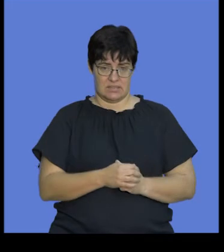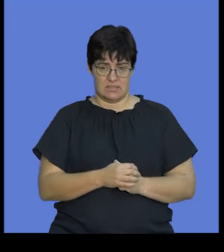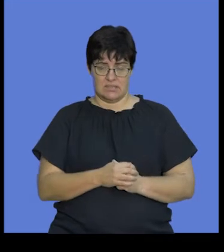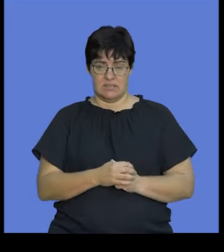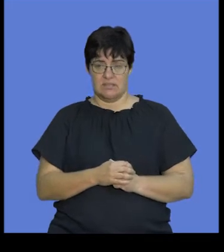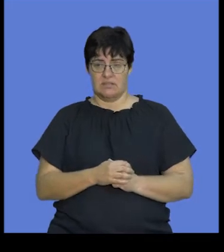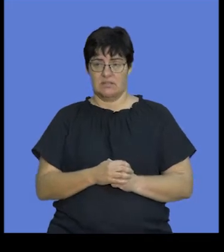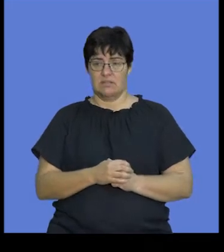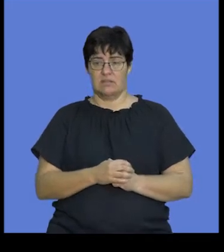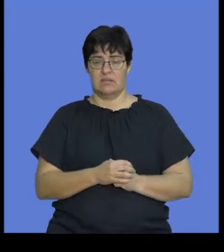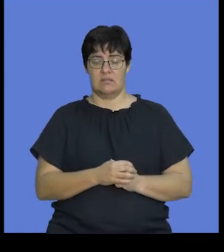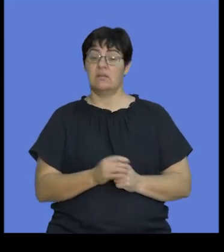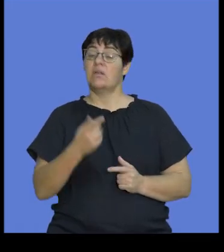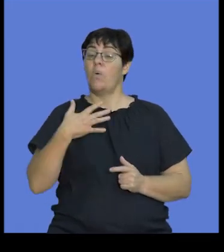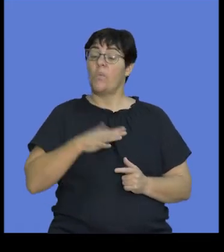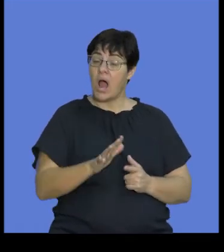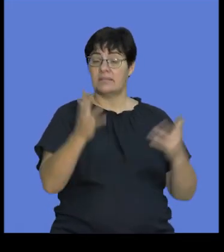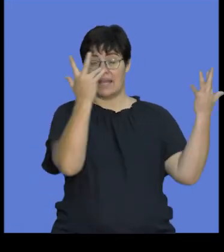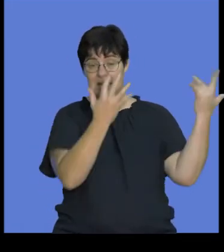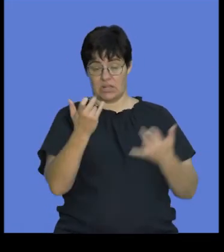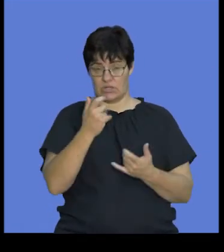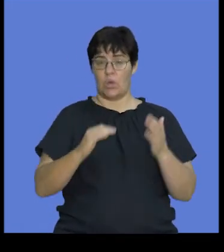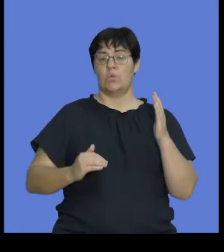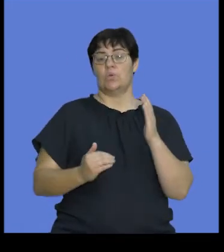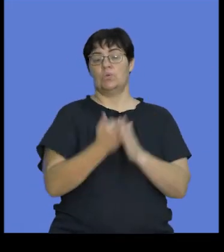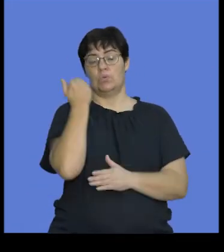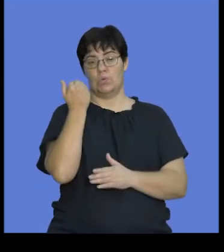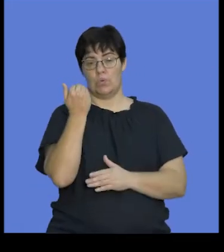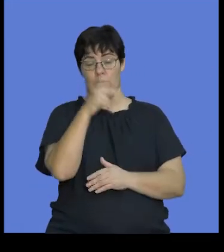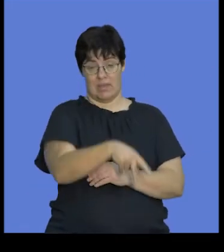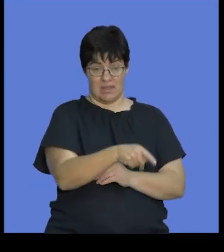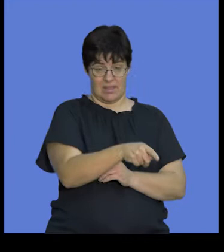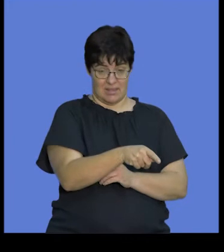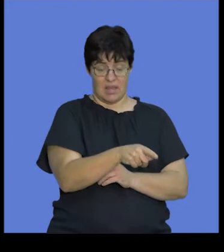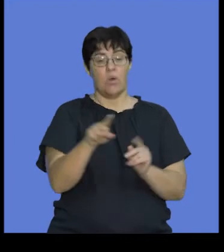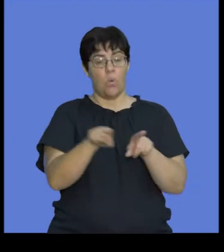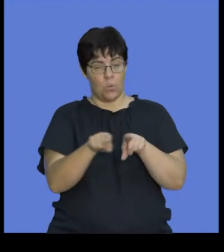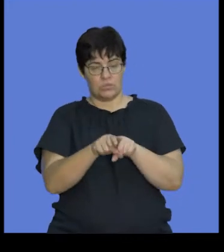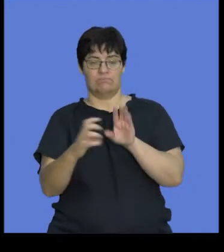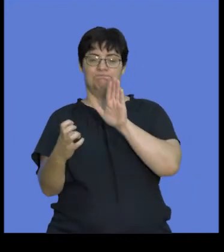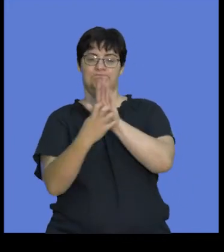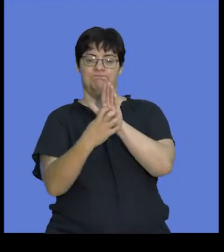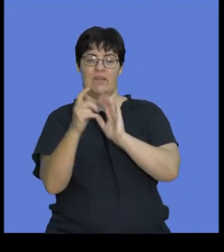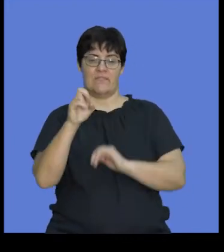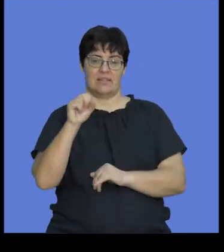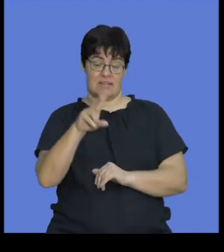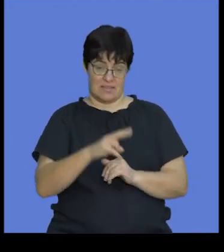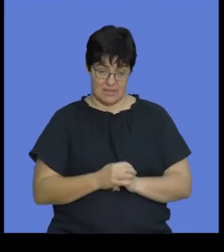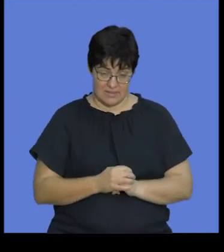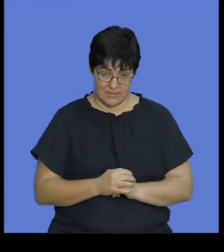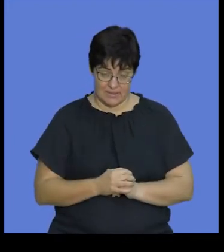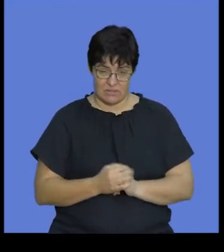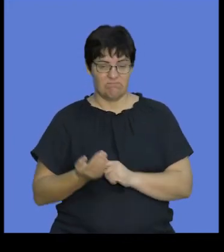the 35. Then they want us to calculate the new momentum, and they want us to draw a